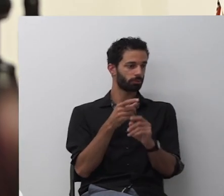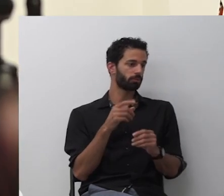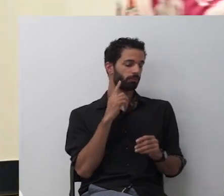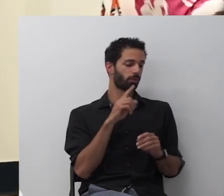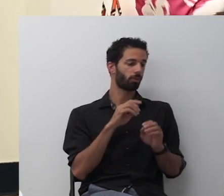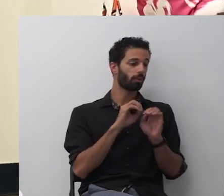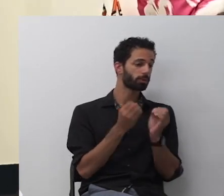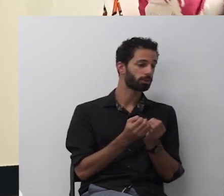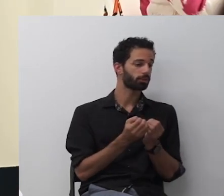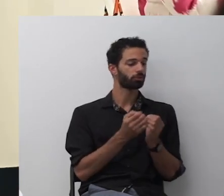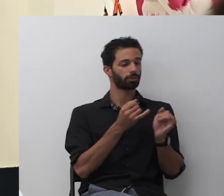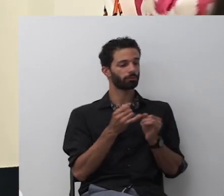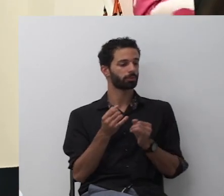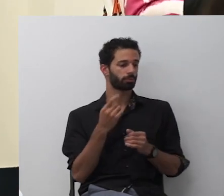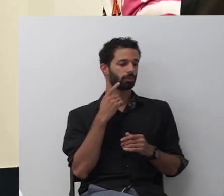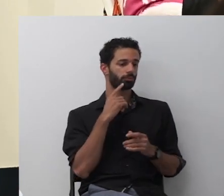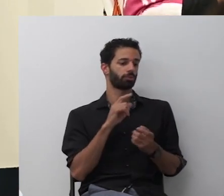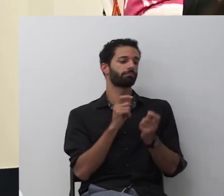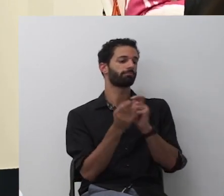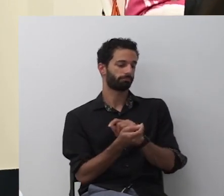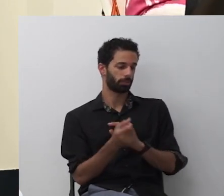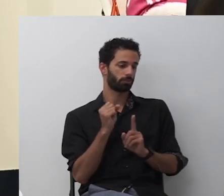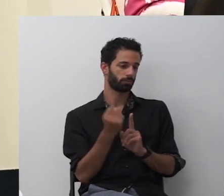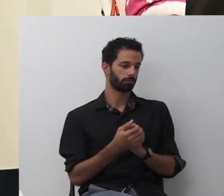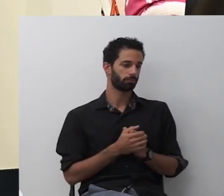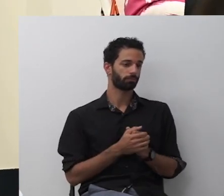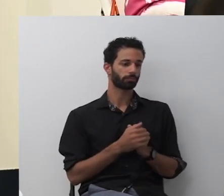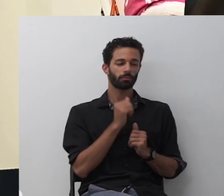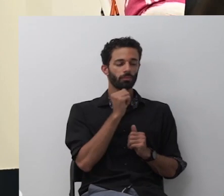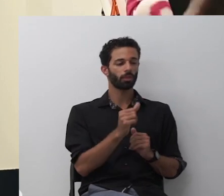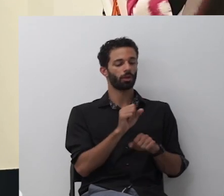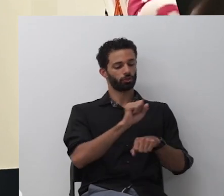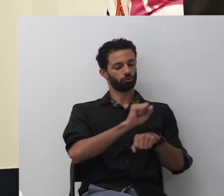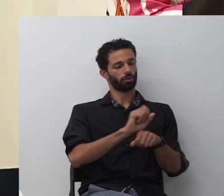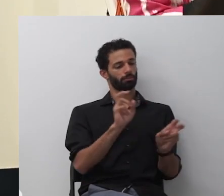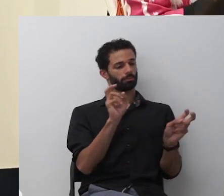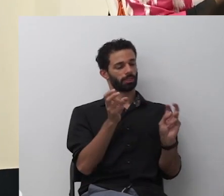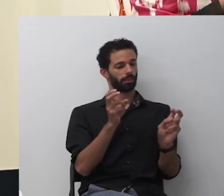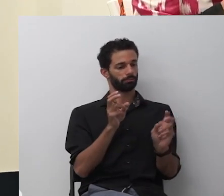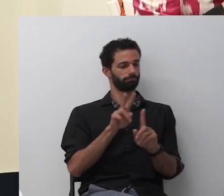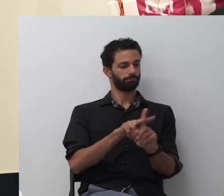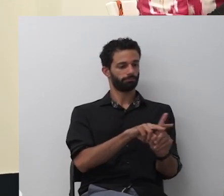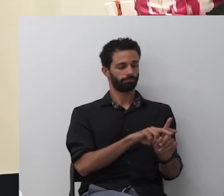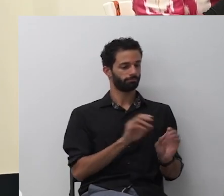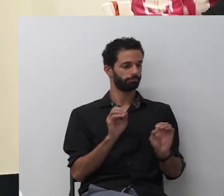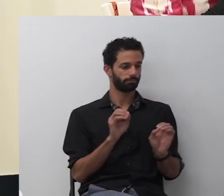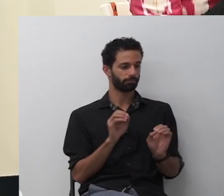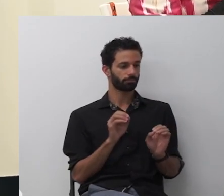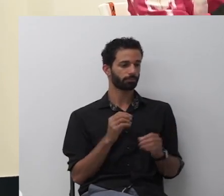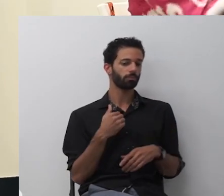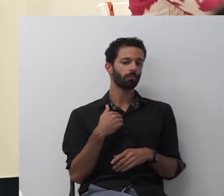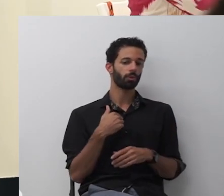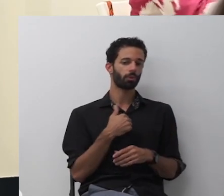social change. You'll see here that these roles are not job titles, and that we are